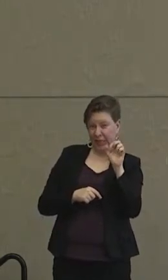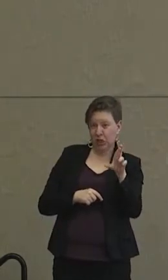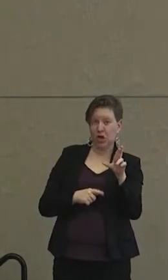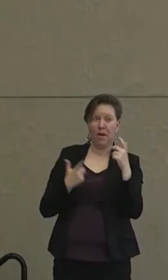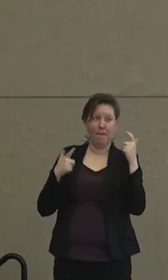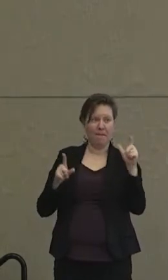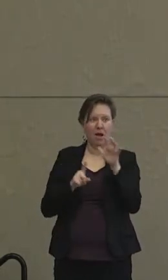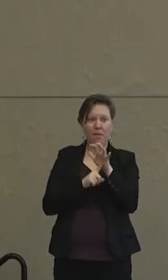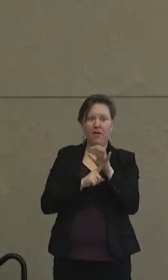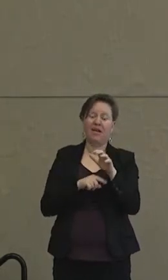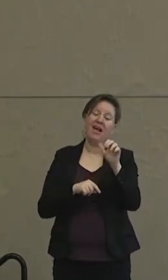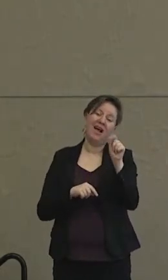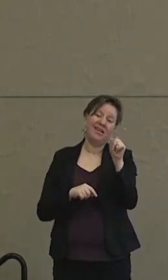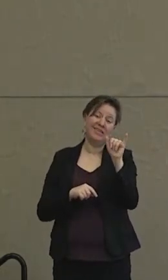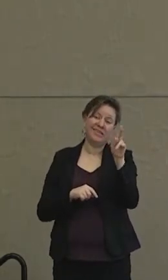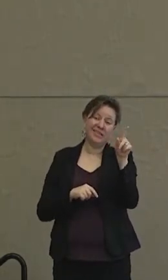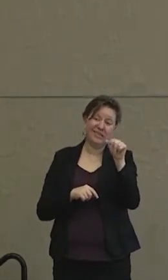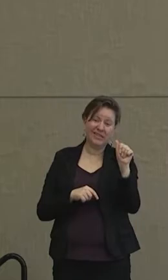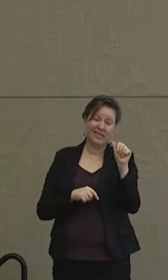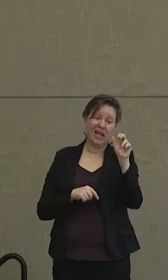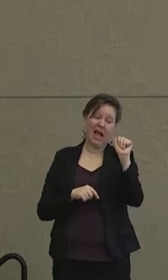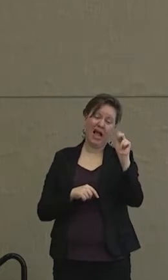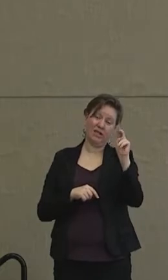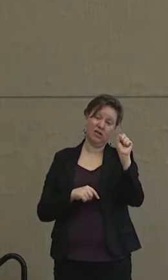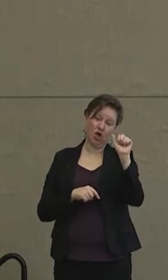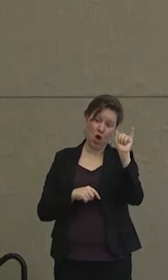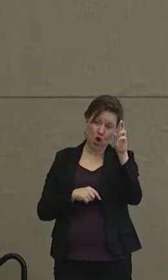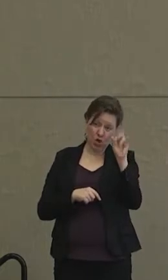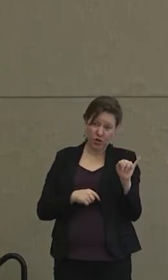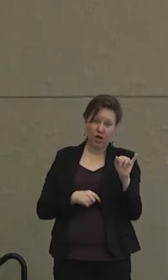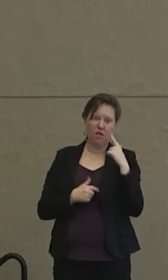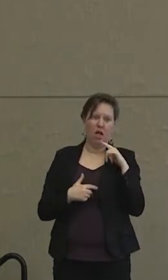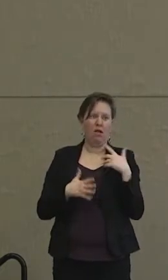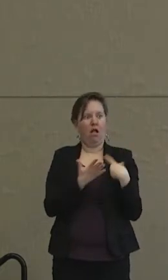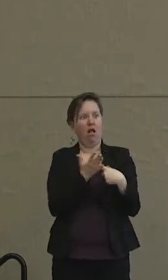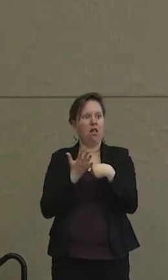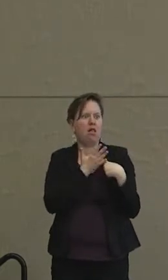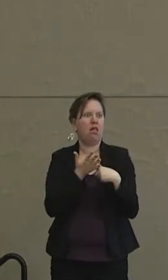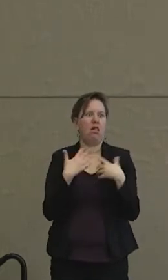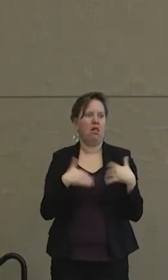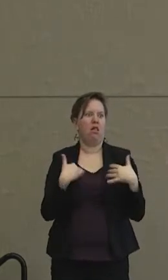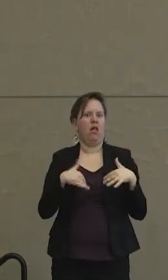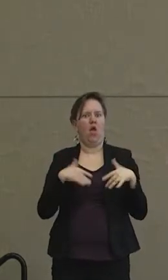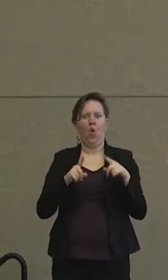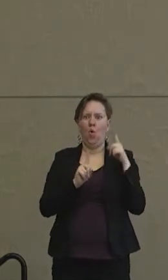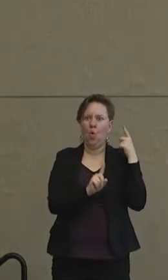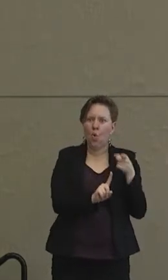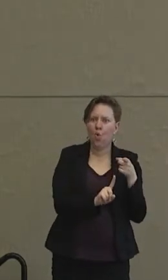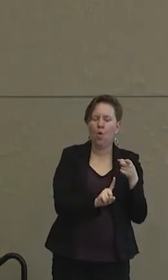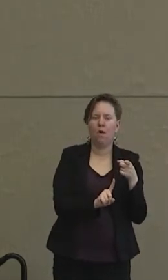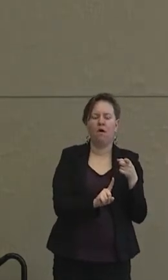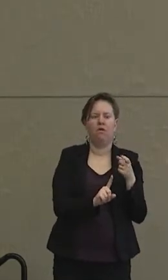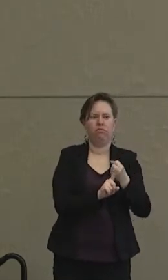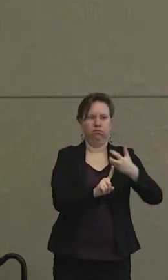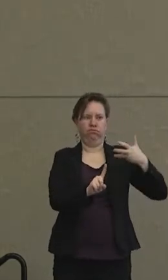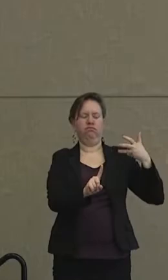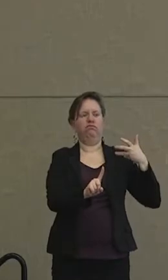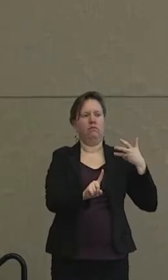people, and Aziz Ansari, that sparked a lot of conversations, right?